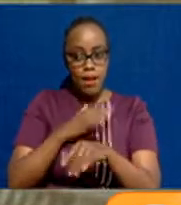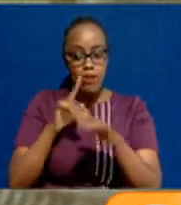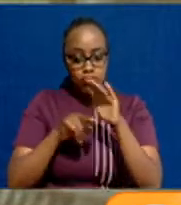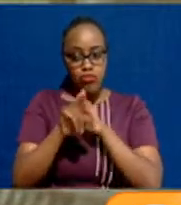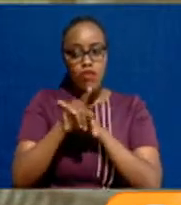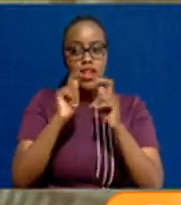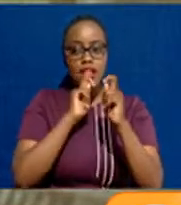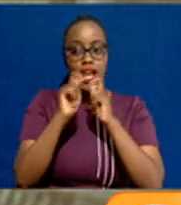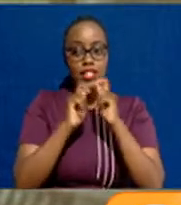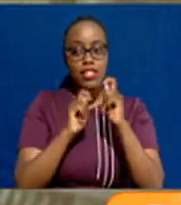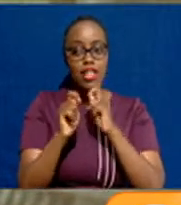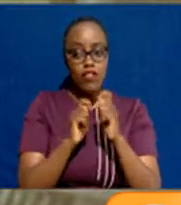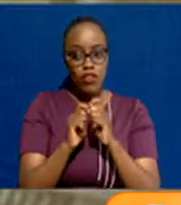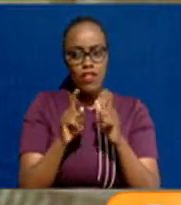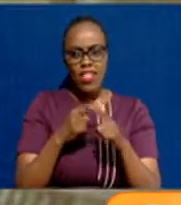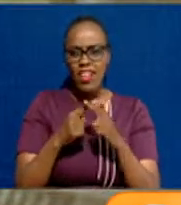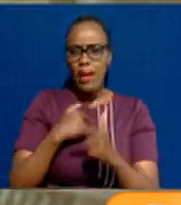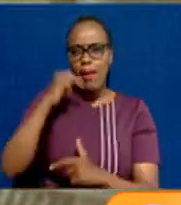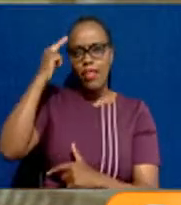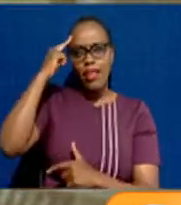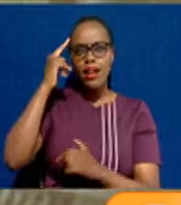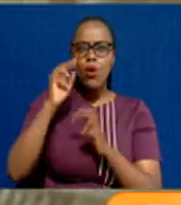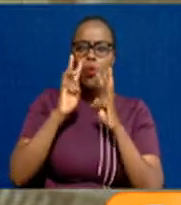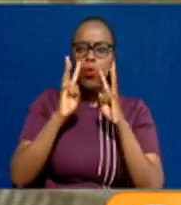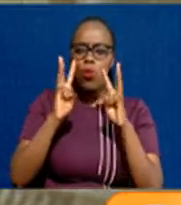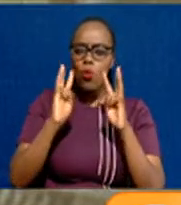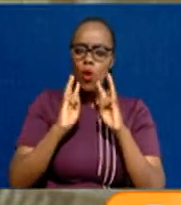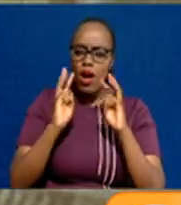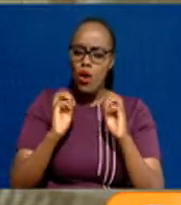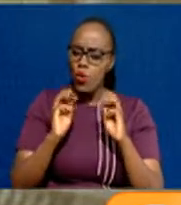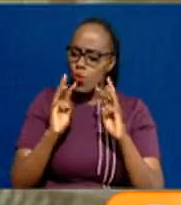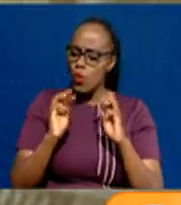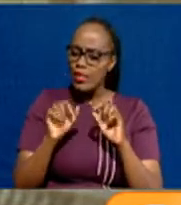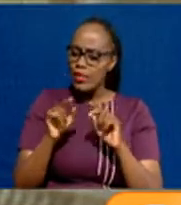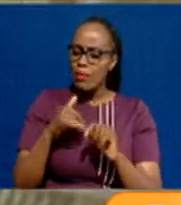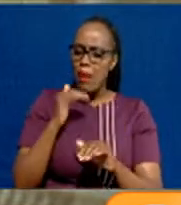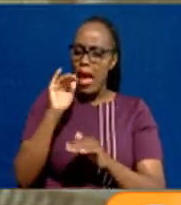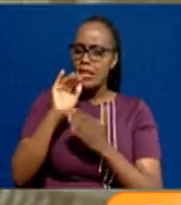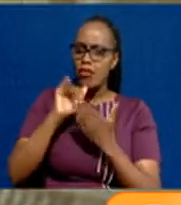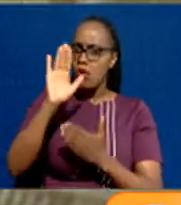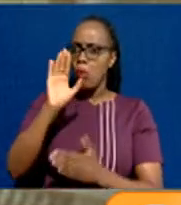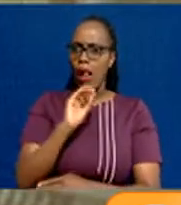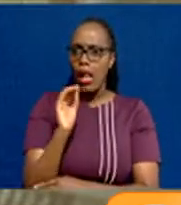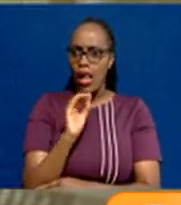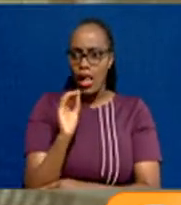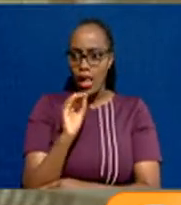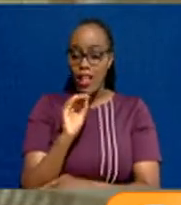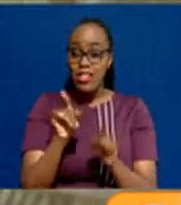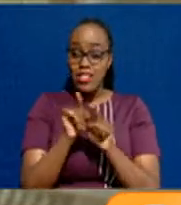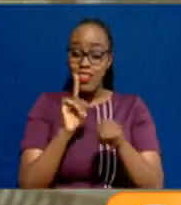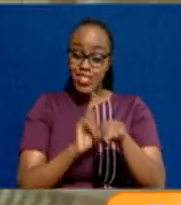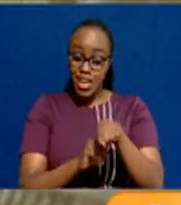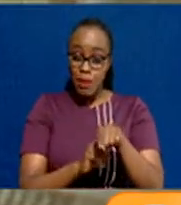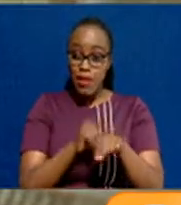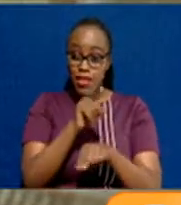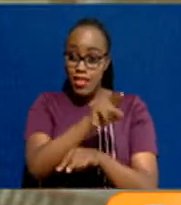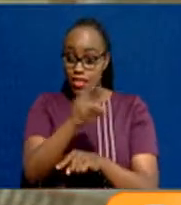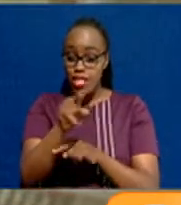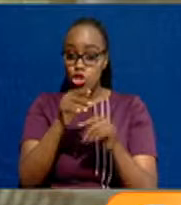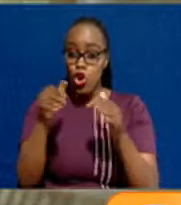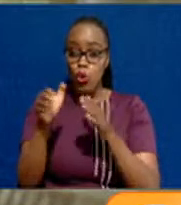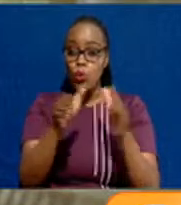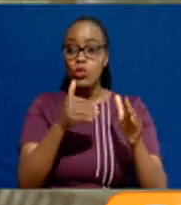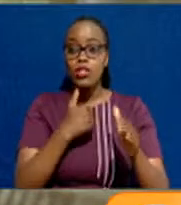an interview desk, I'm also thinking, wow, I think I can do it so well, so let me not ask for more. And even where then there's an